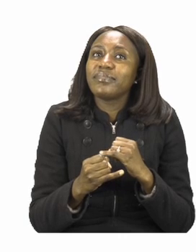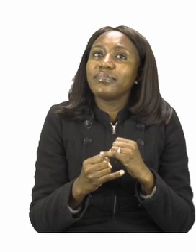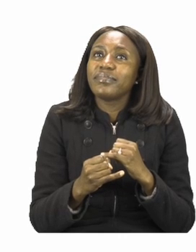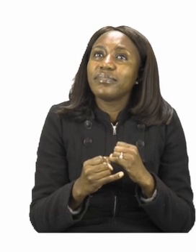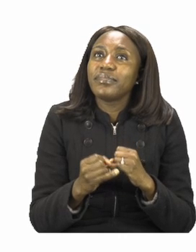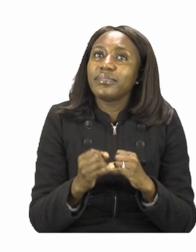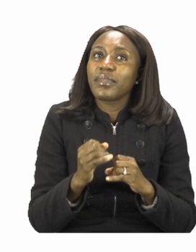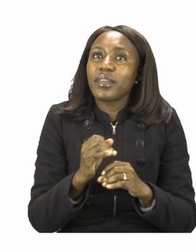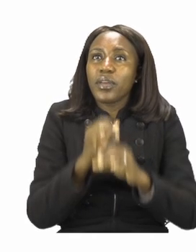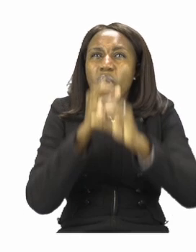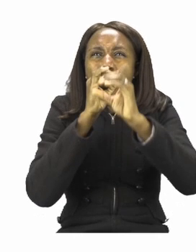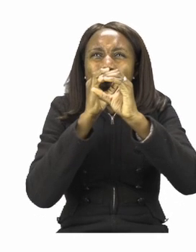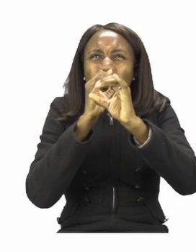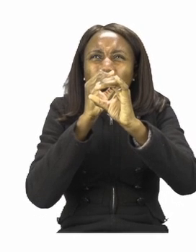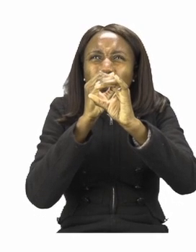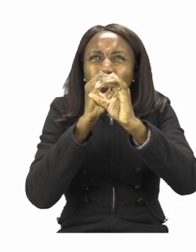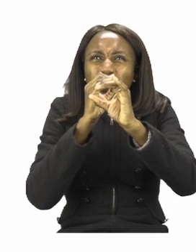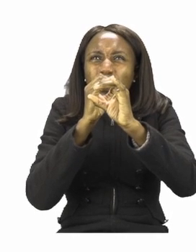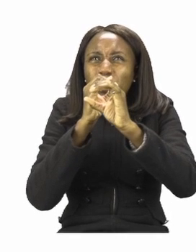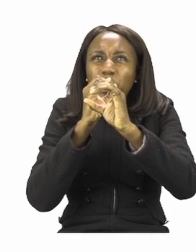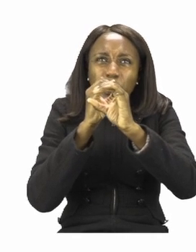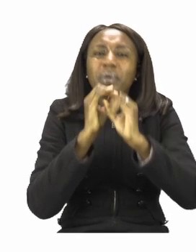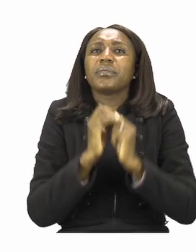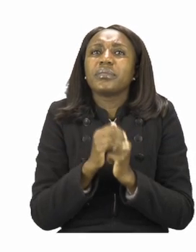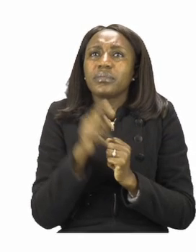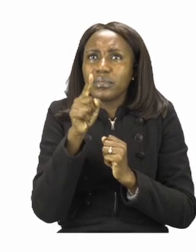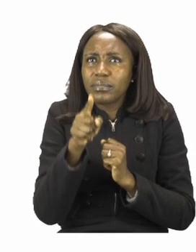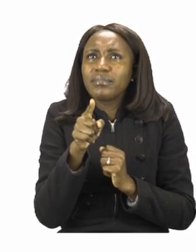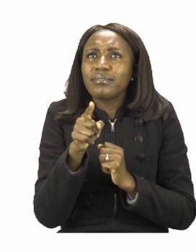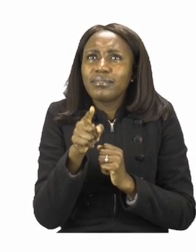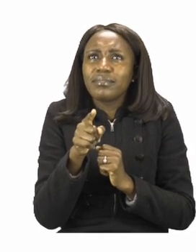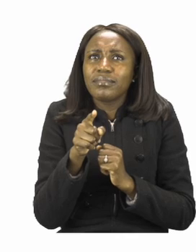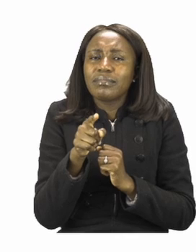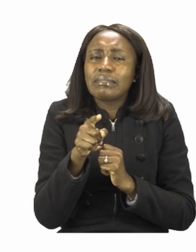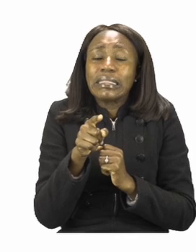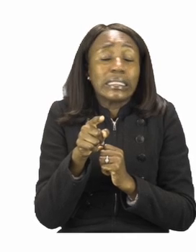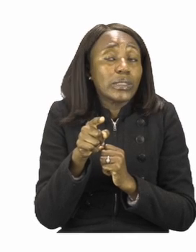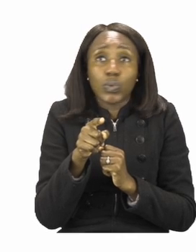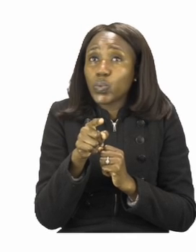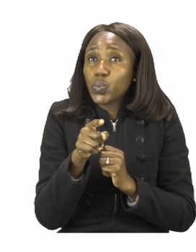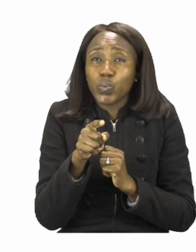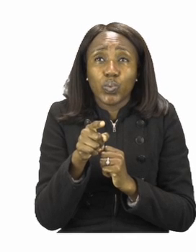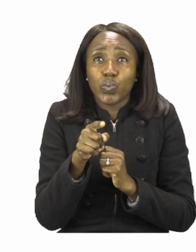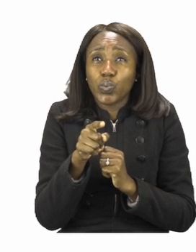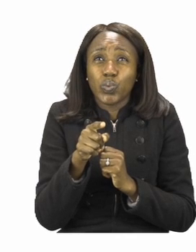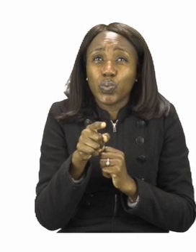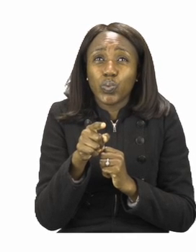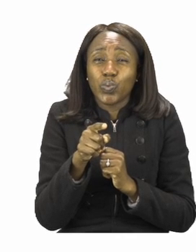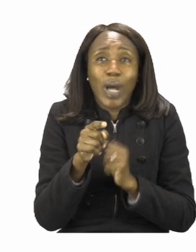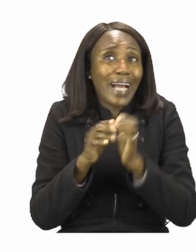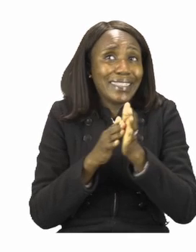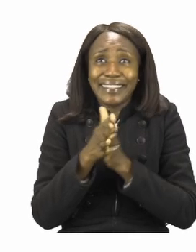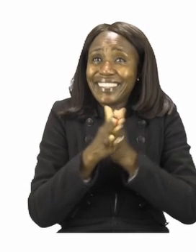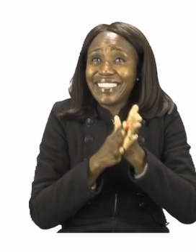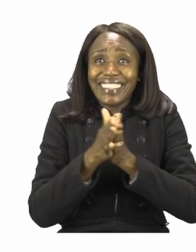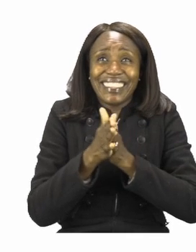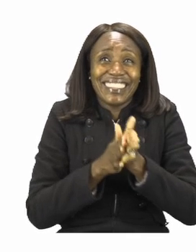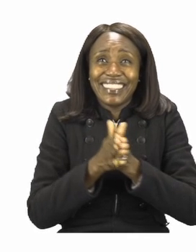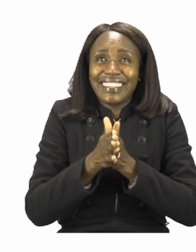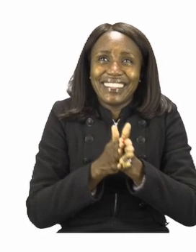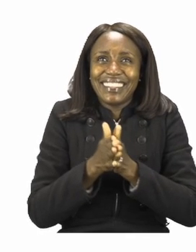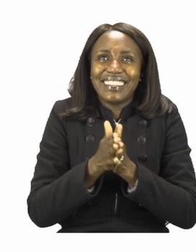a vuvuzela. Now this one, I'm telling you, is an exciting instrument,